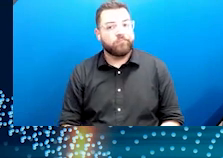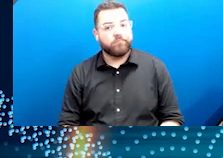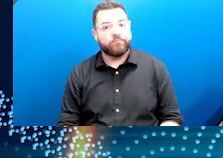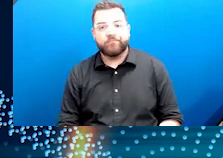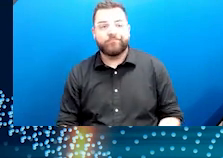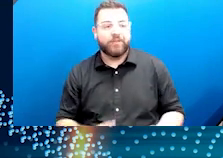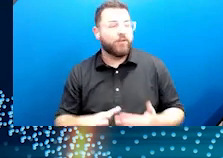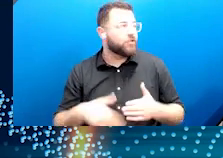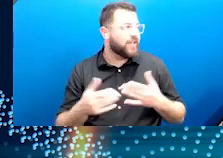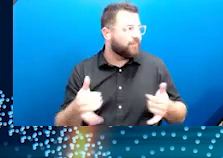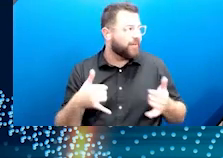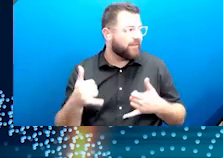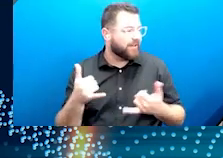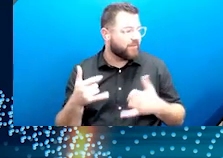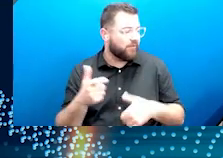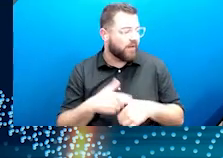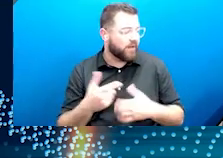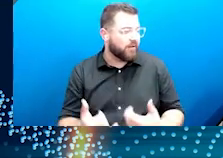Yeah.